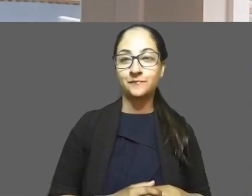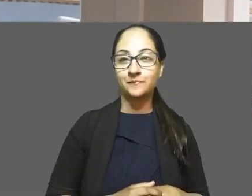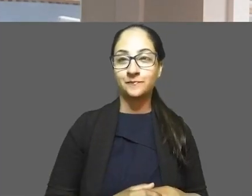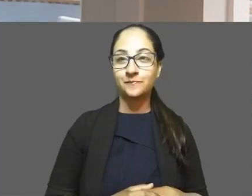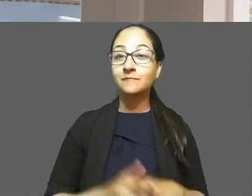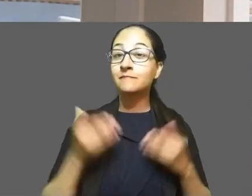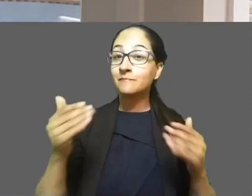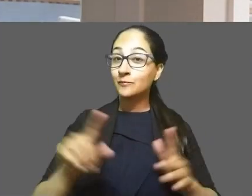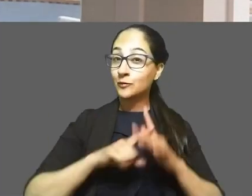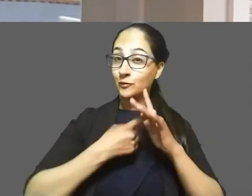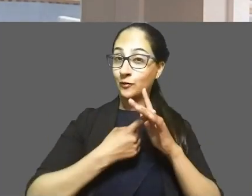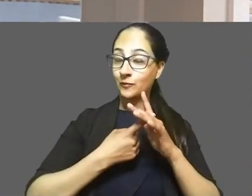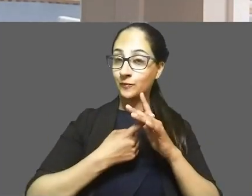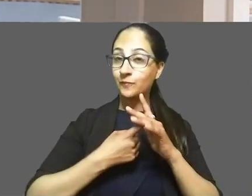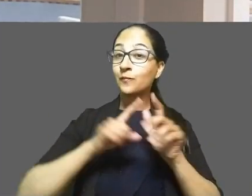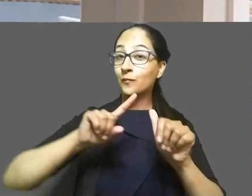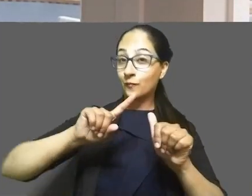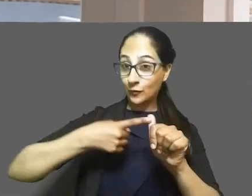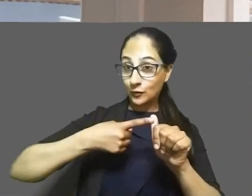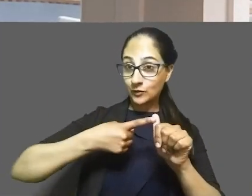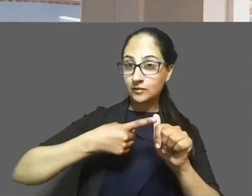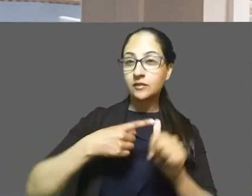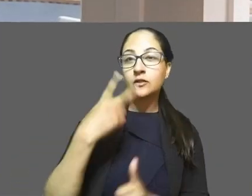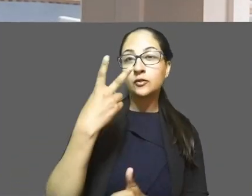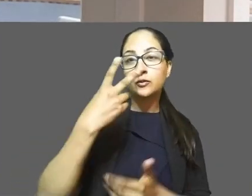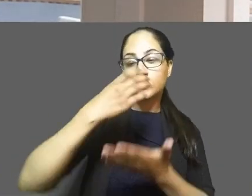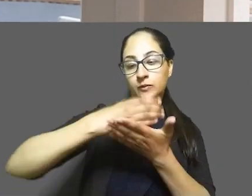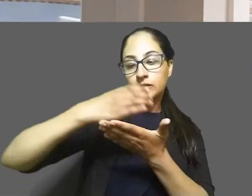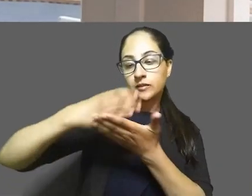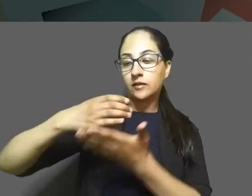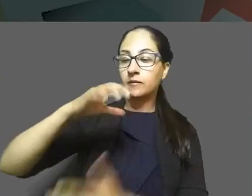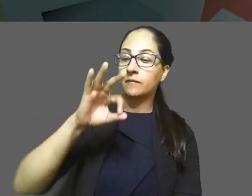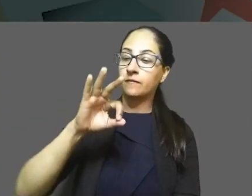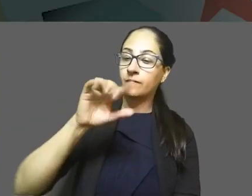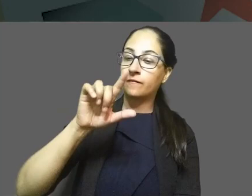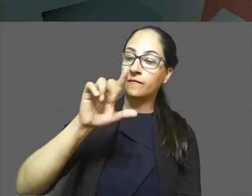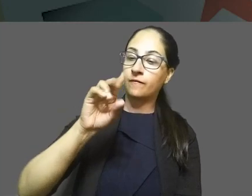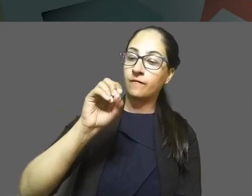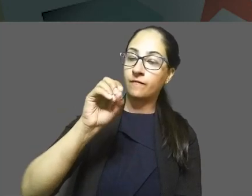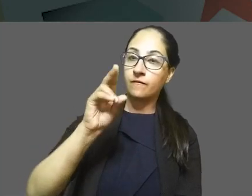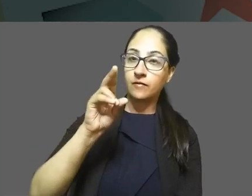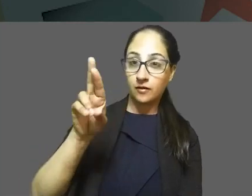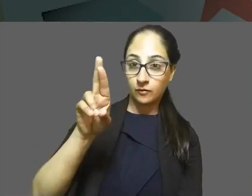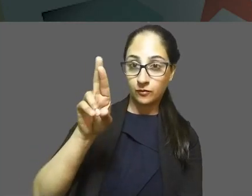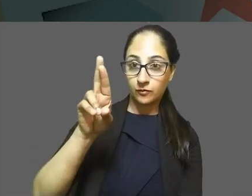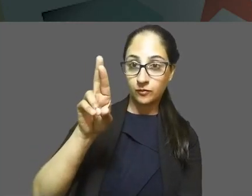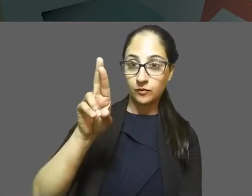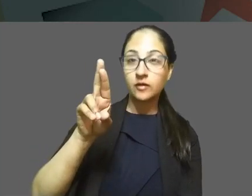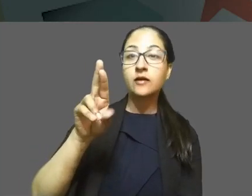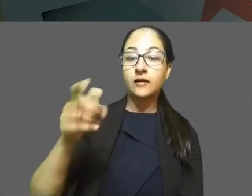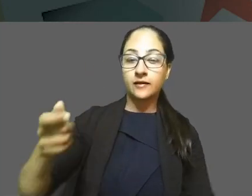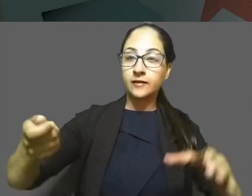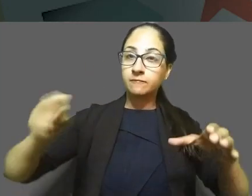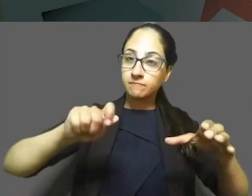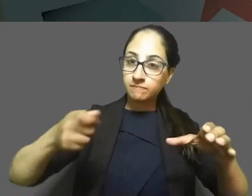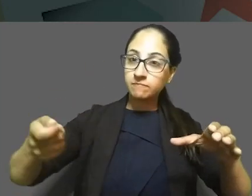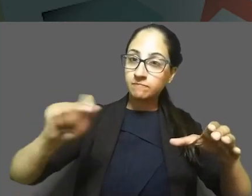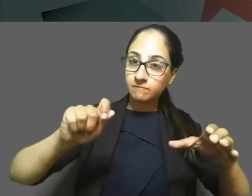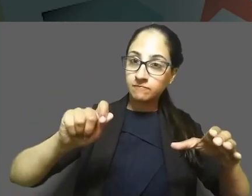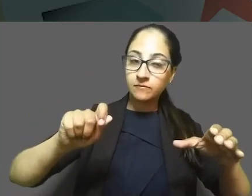we go ahead and you're going to take your 2 cups of flour and you're going to mix all of the dry ingredients